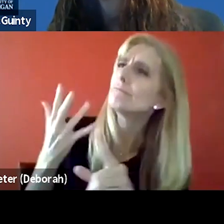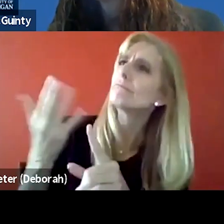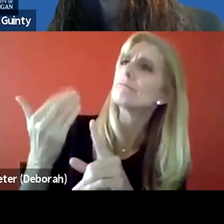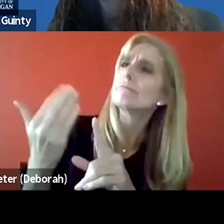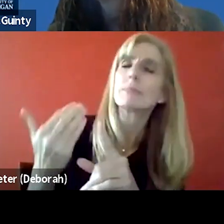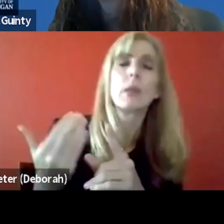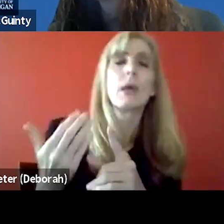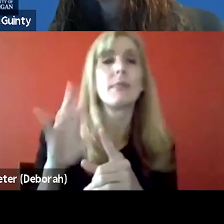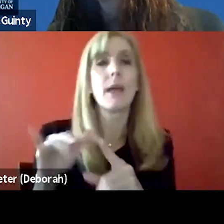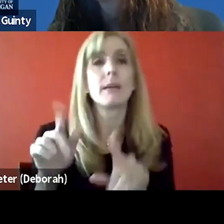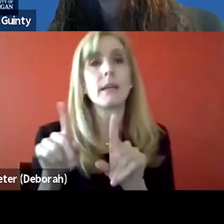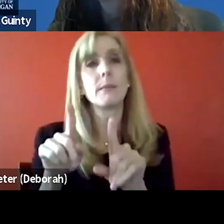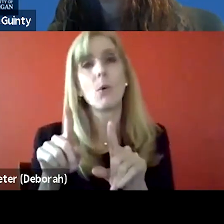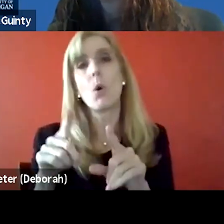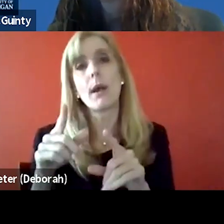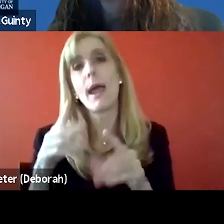well.